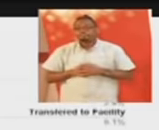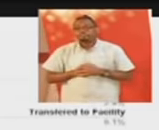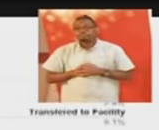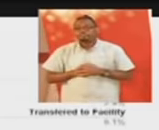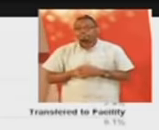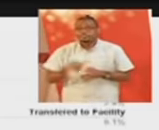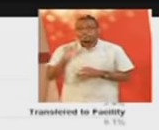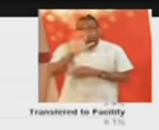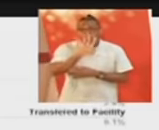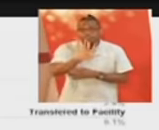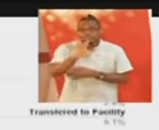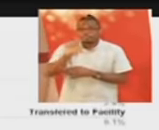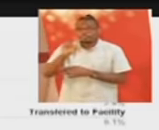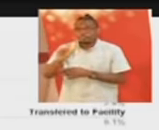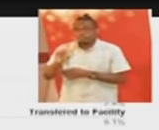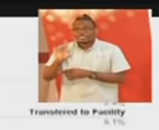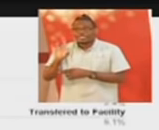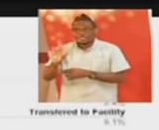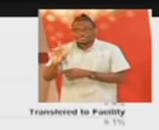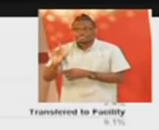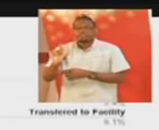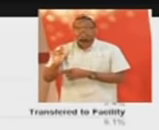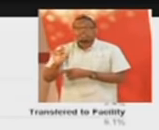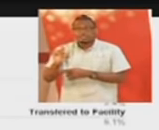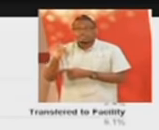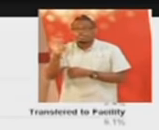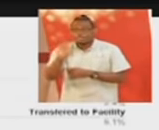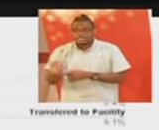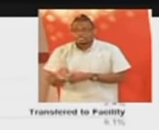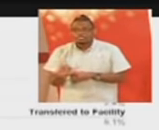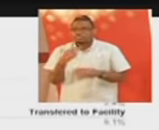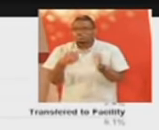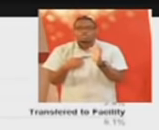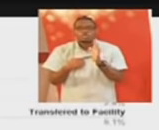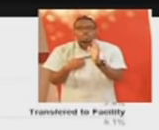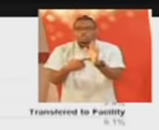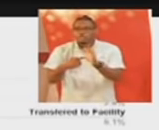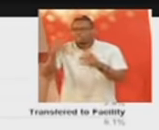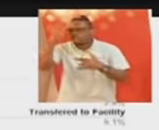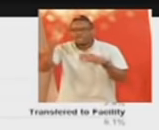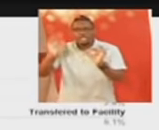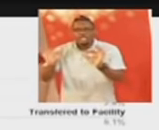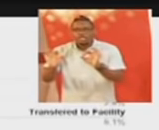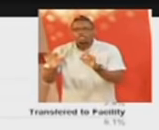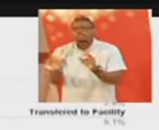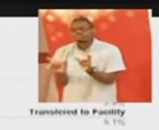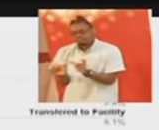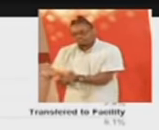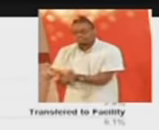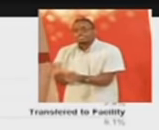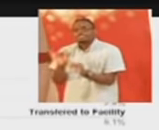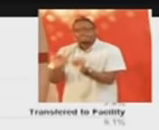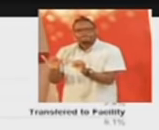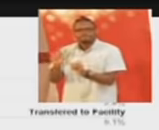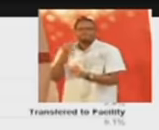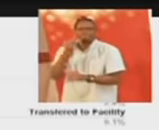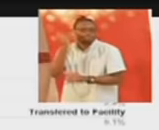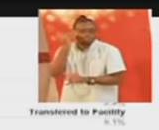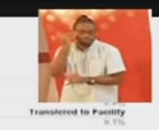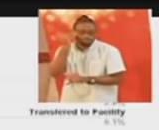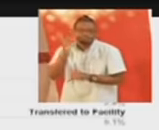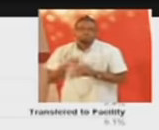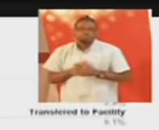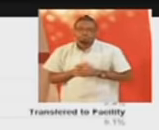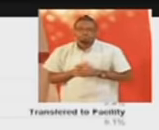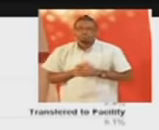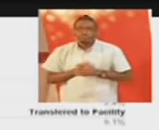58.1% of those individuals were asymptomatic, being monitored at home. With regards to the